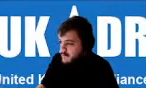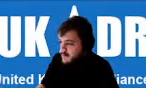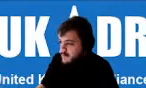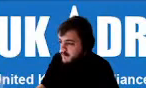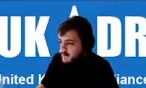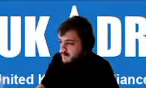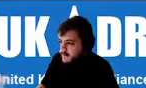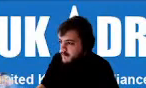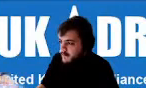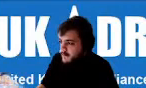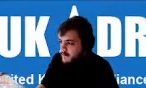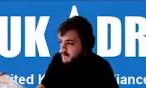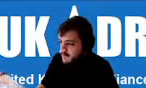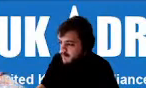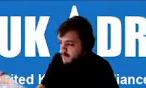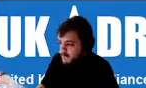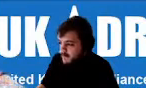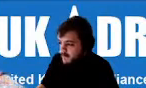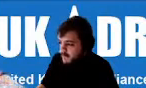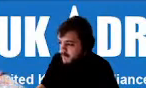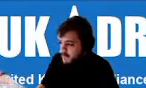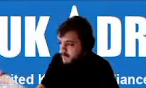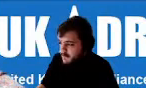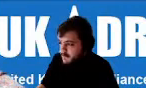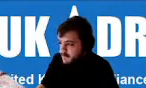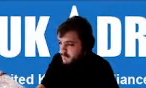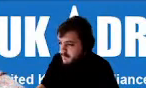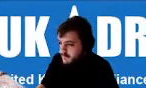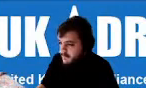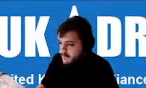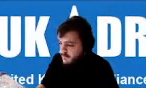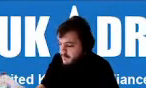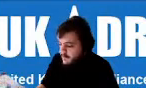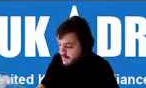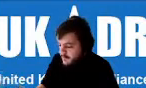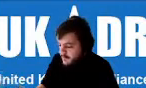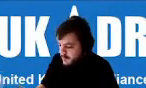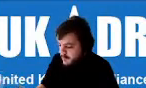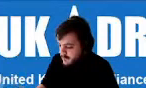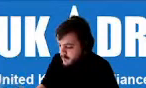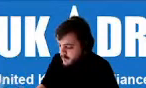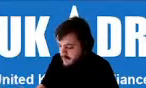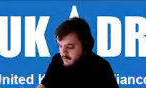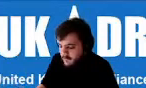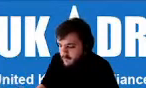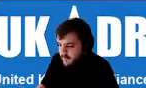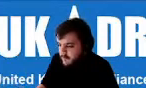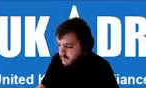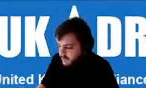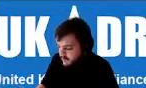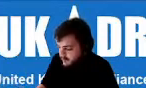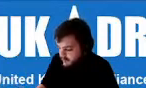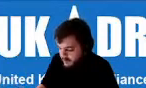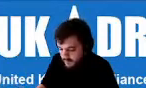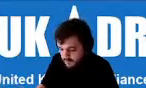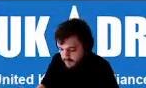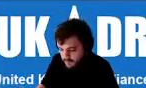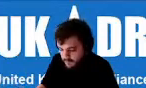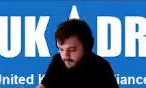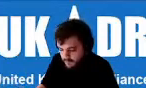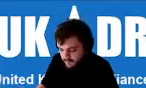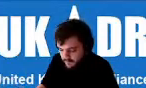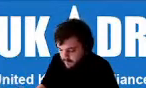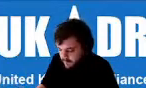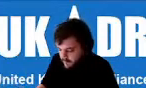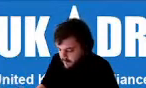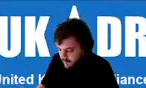places. And if we do have it for other places, they tend to be very small places. And probably what we do have is not enough to run